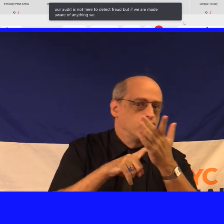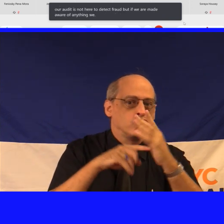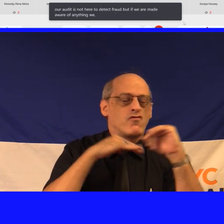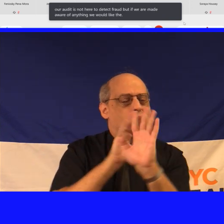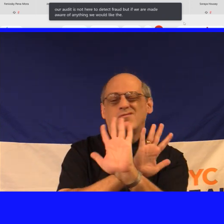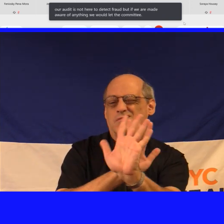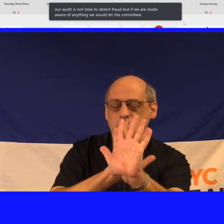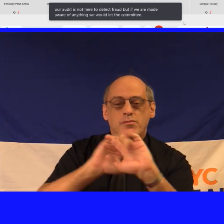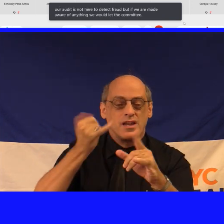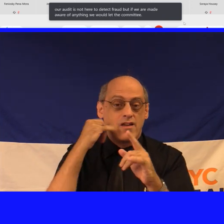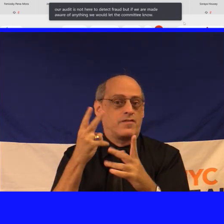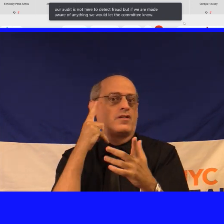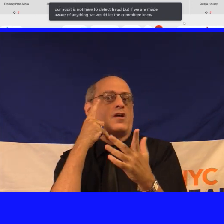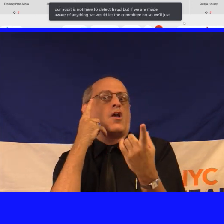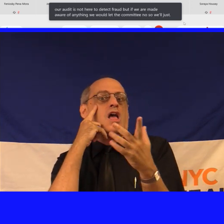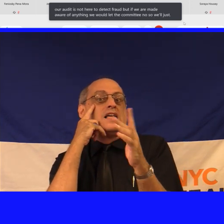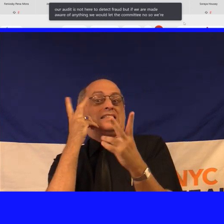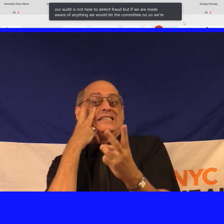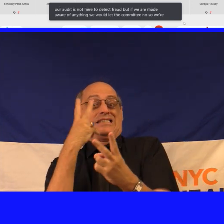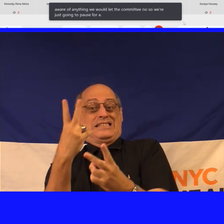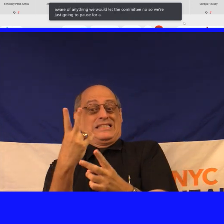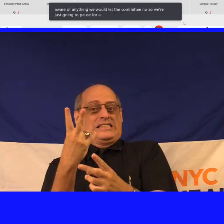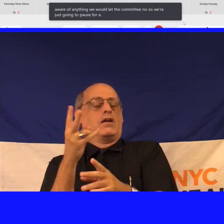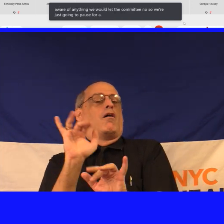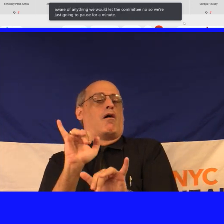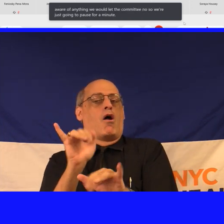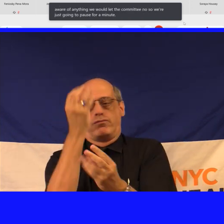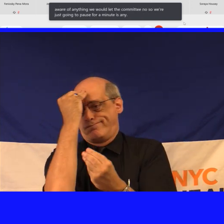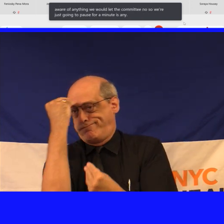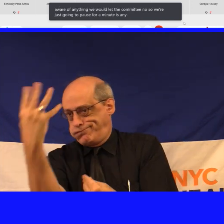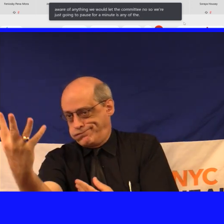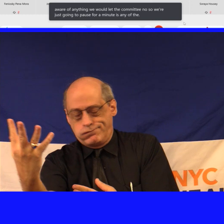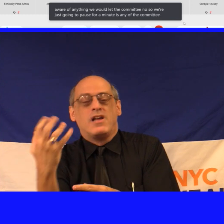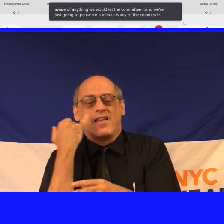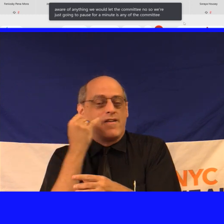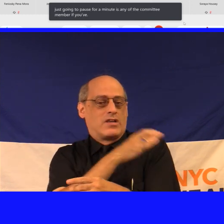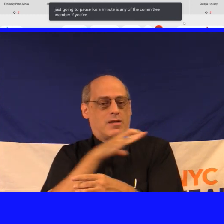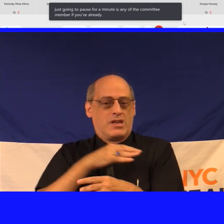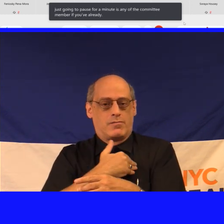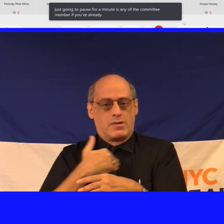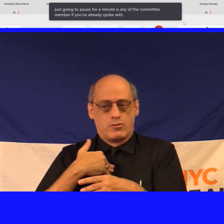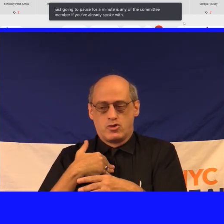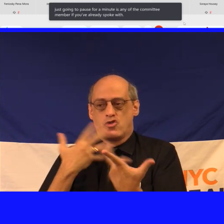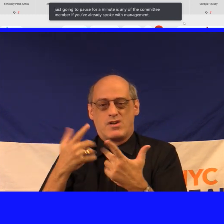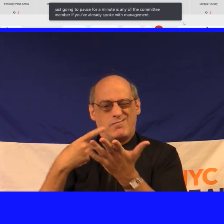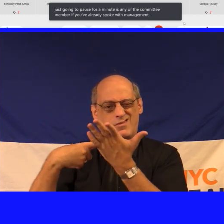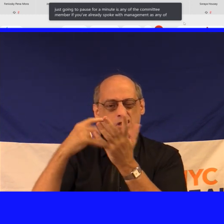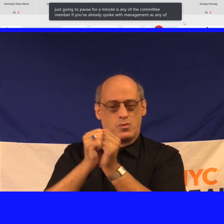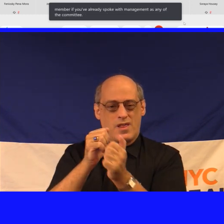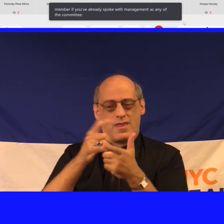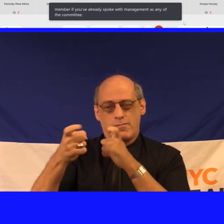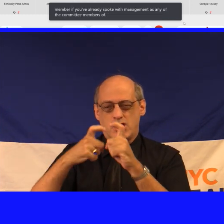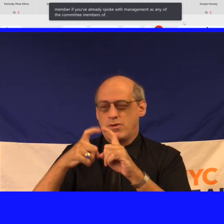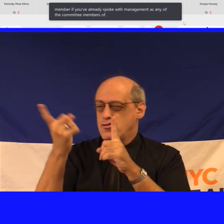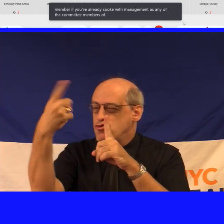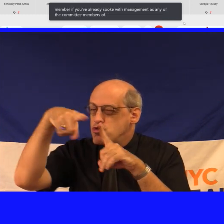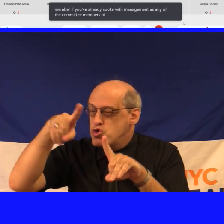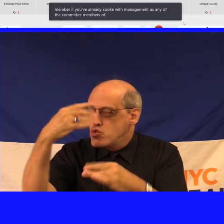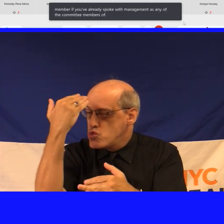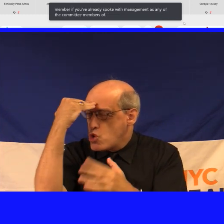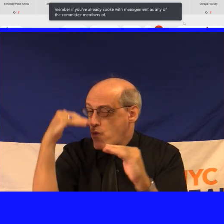the committee know. So we're just going to pause for a minute. Is any of the committee members, we've already spoke with management, is any of the committee members aware of